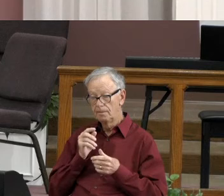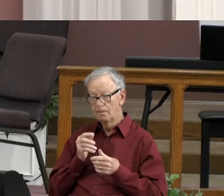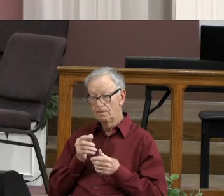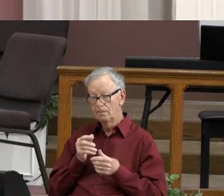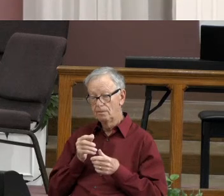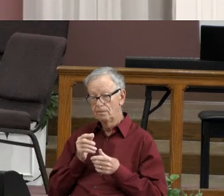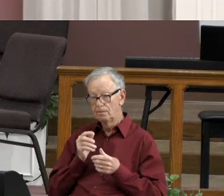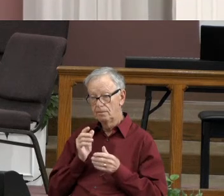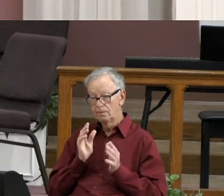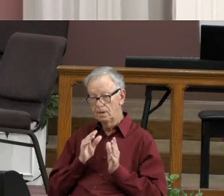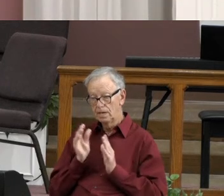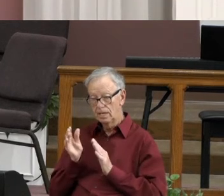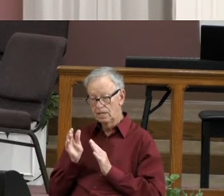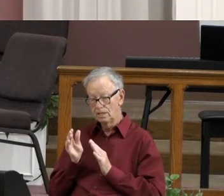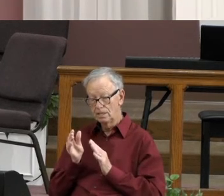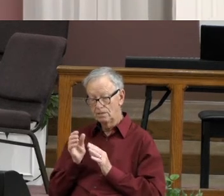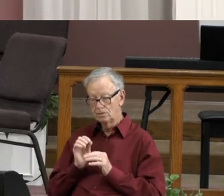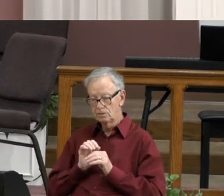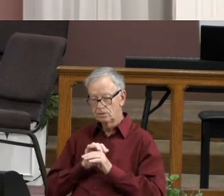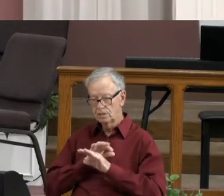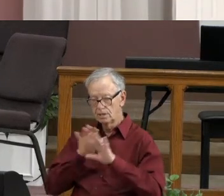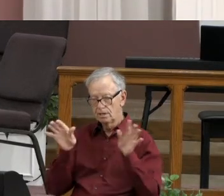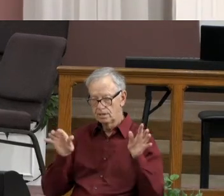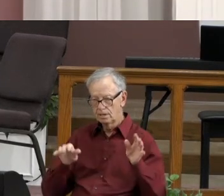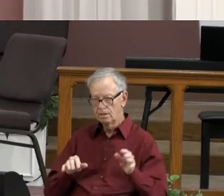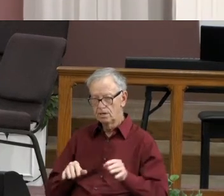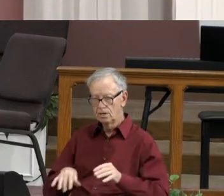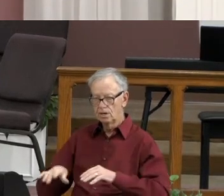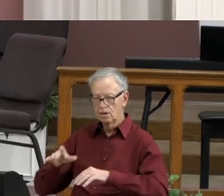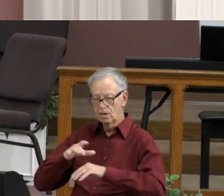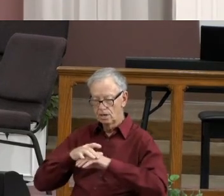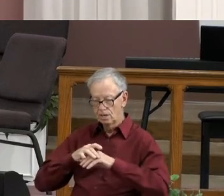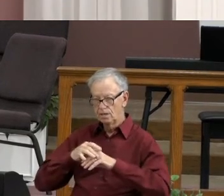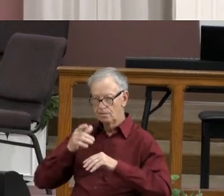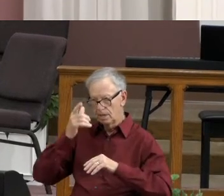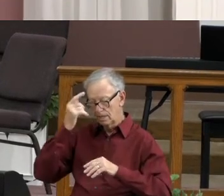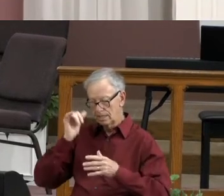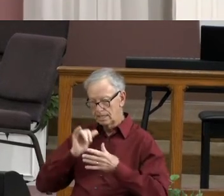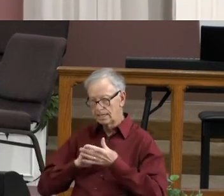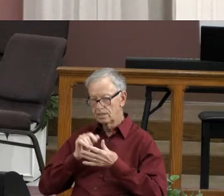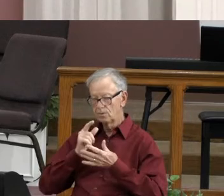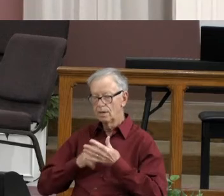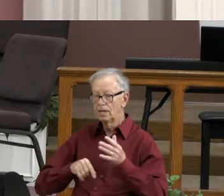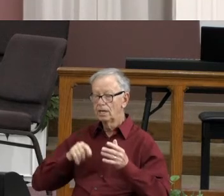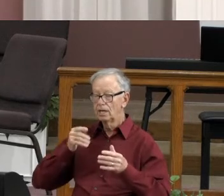They were scattered over the face of the earth because that's what God had commanded.